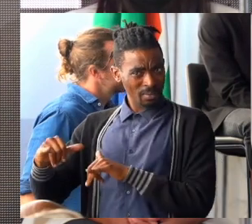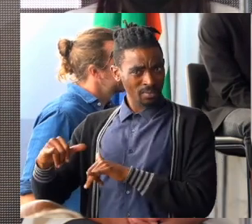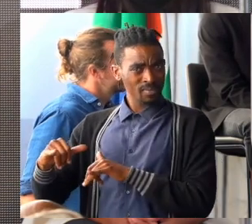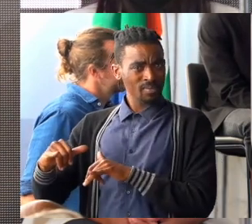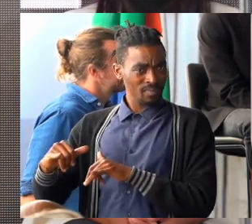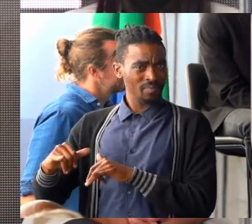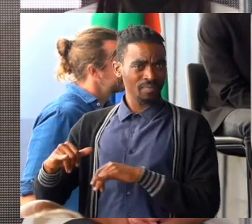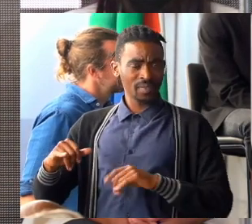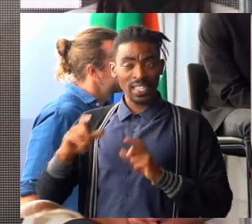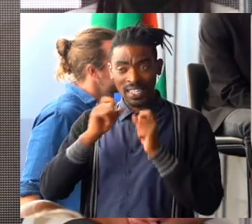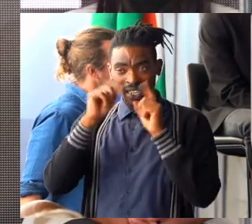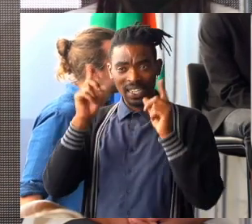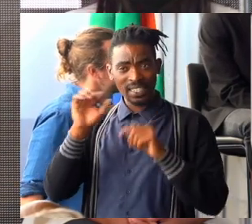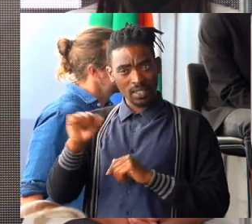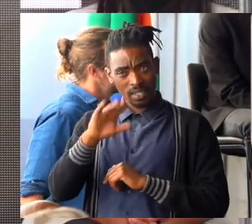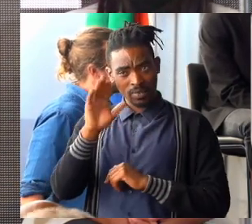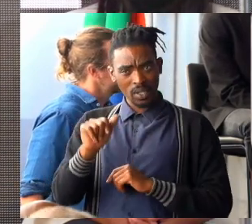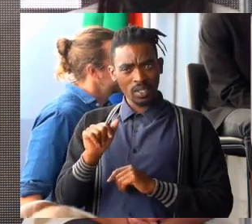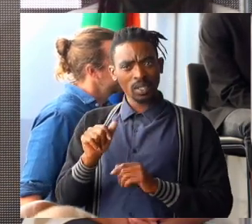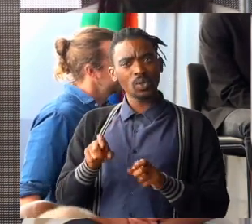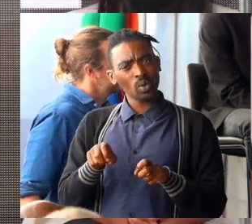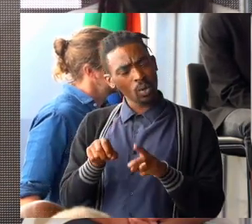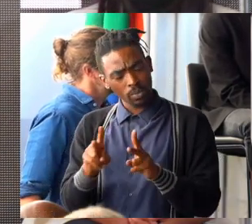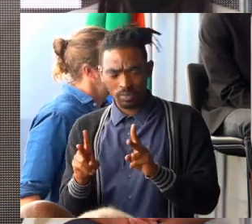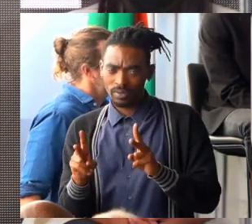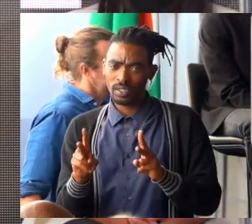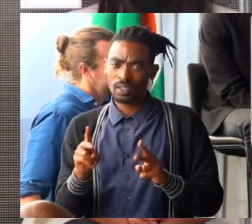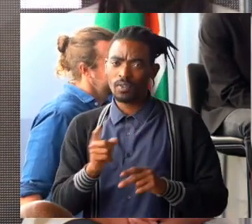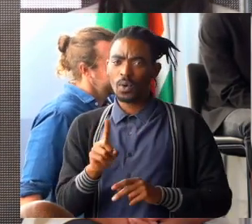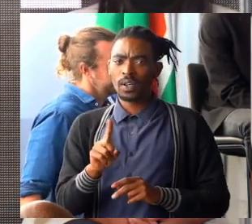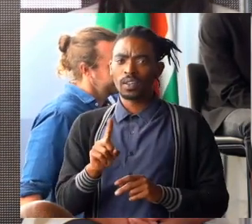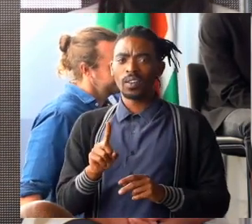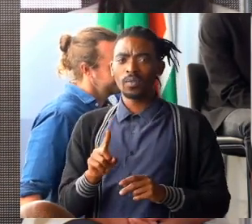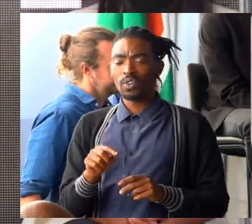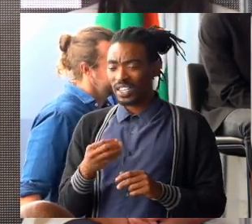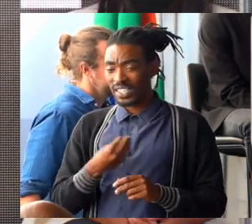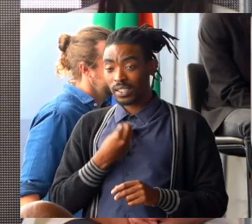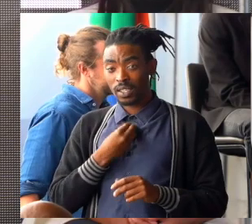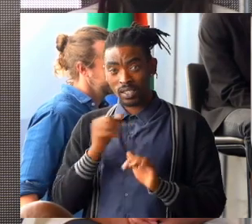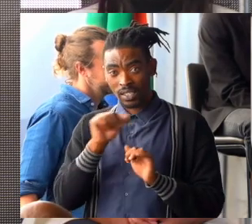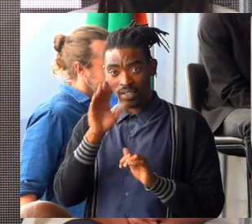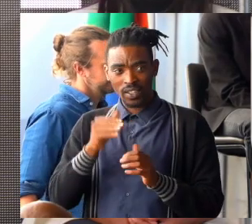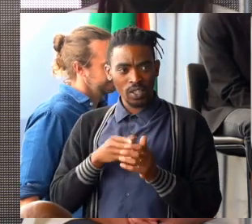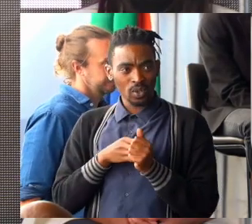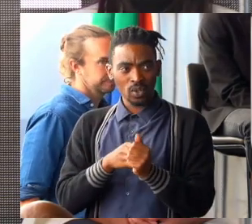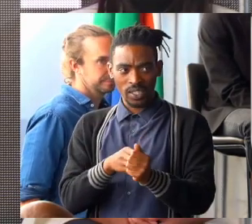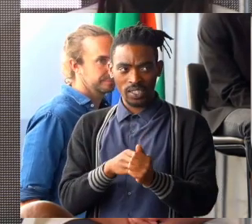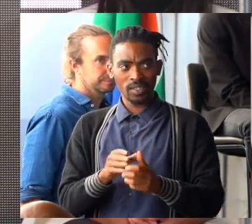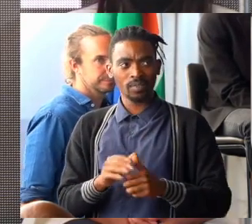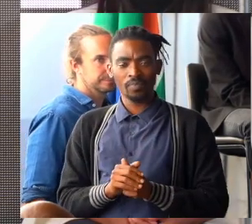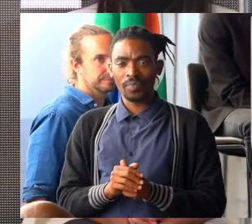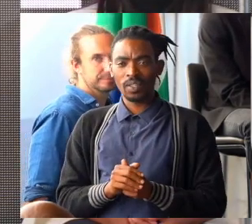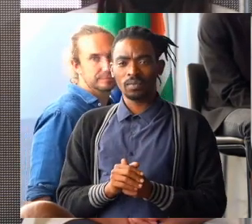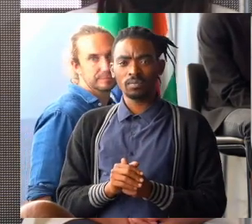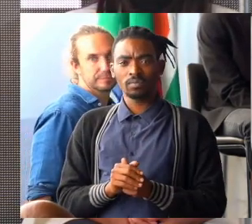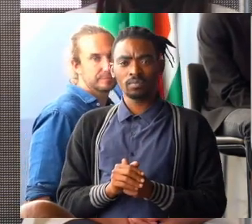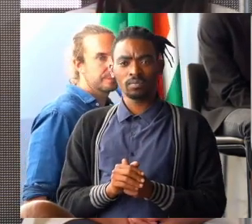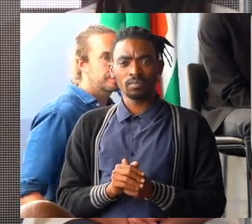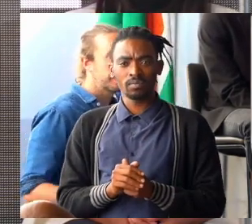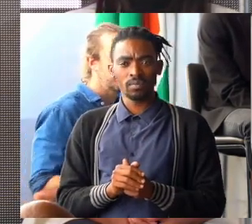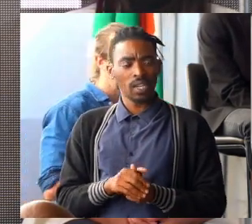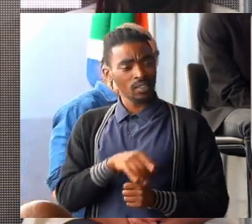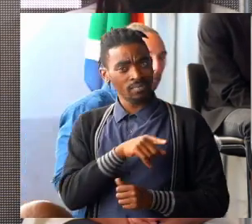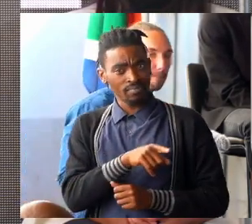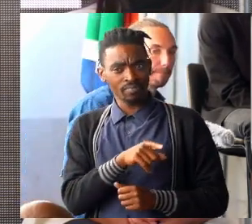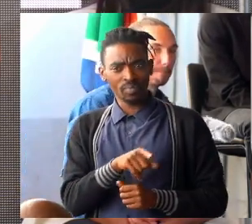Rise Mzansi is an opportunity for young South Africans to lead and build a different future. To those in the current system who